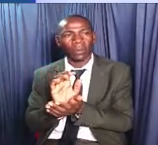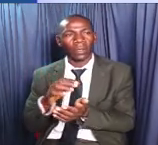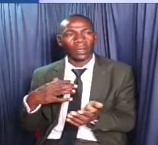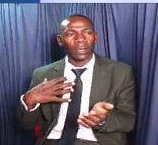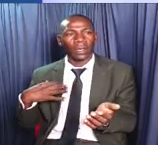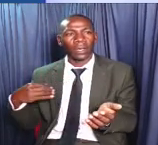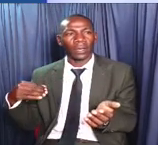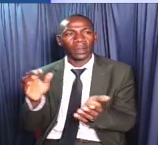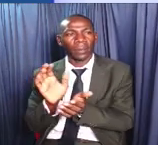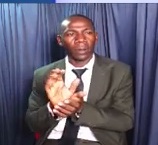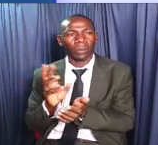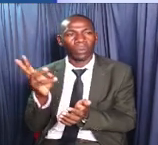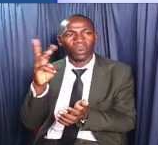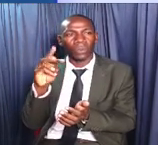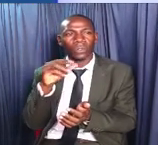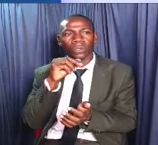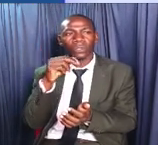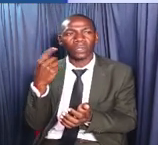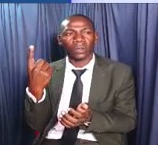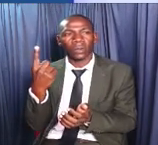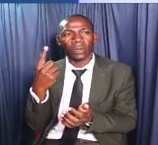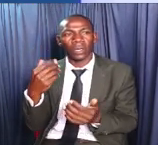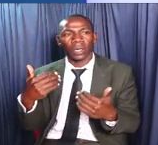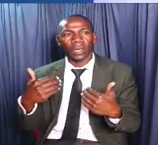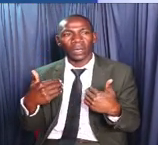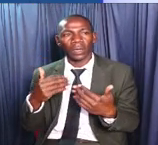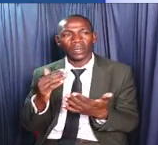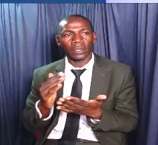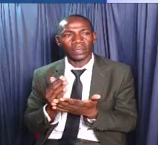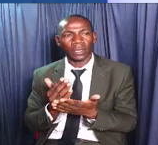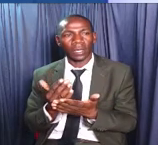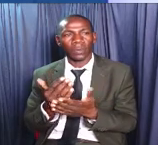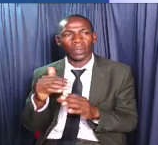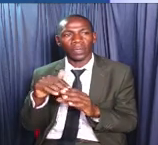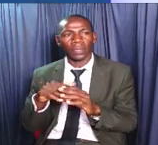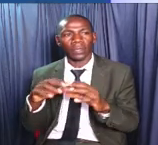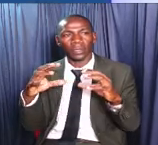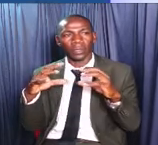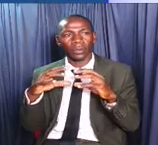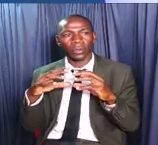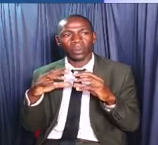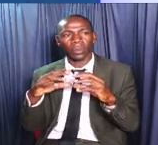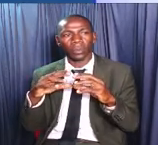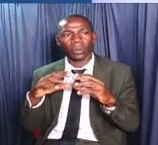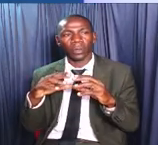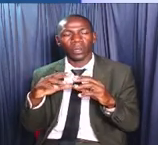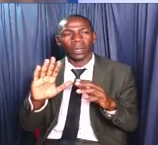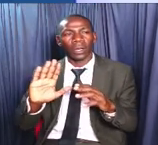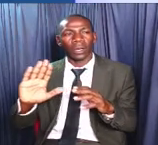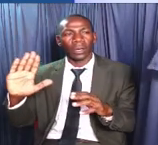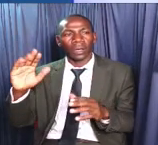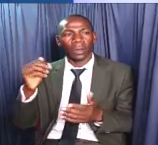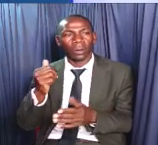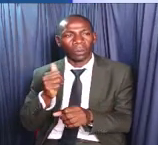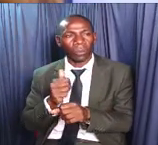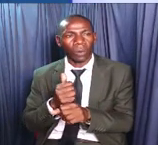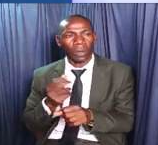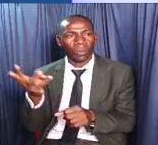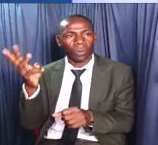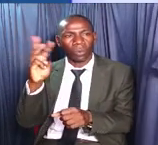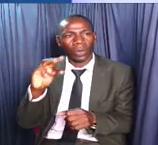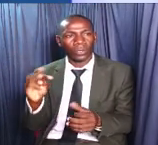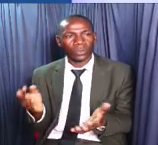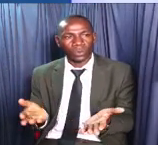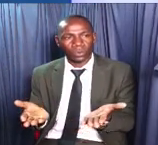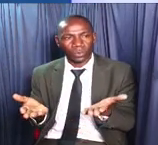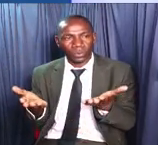peke yake. And Paul was not alone. Alikuwa na wengine katika hilo kundi. He had his fellows in the group. Kawa kazi yake ni kuinua. Her work was just uplifting.